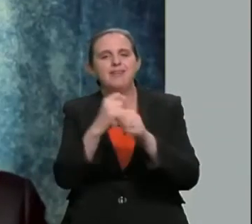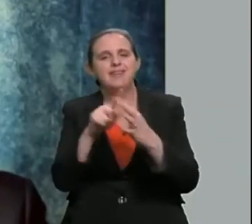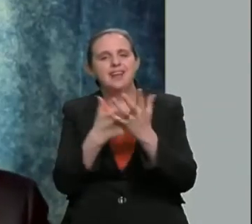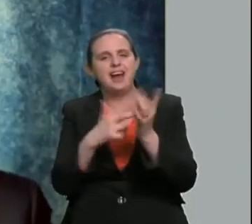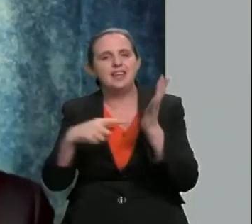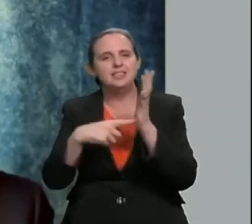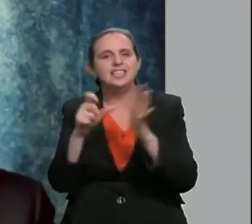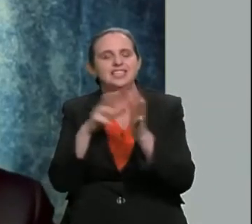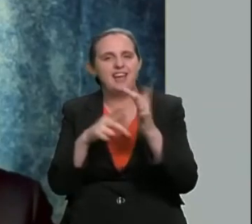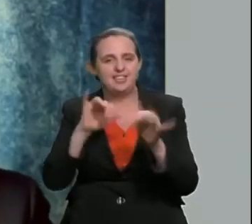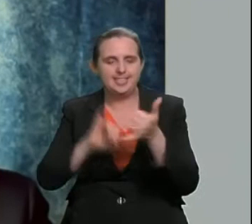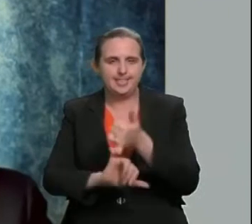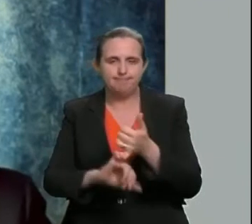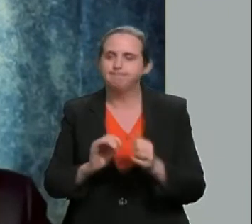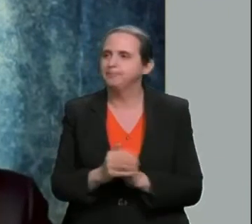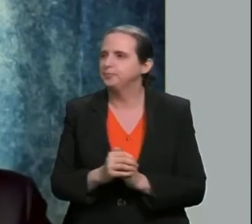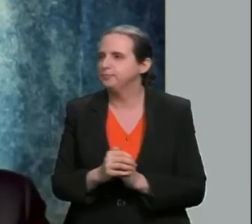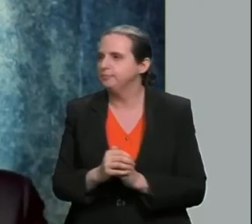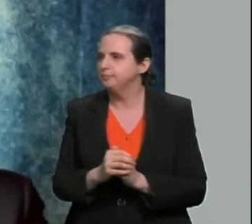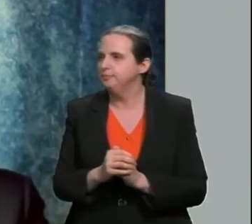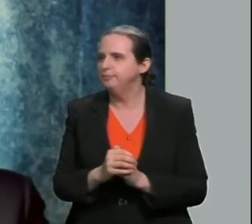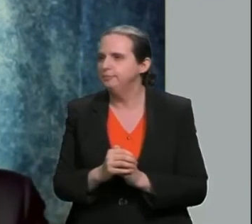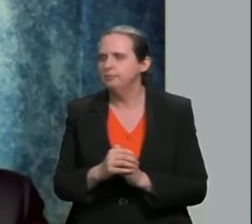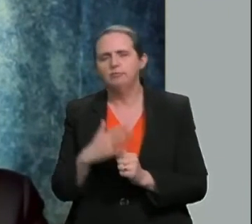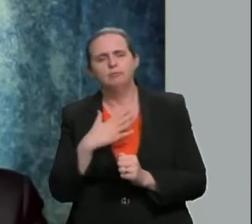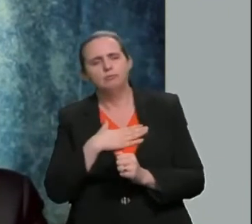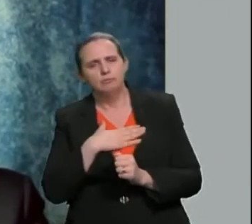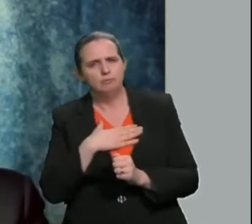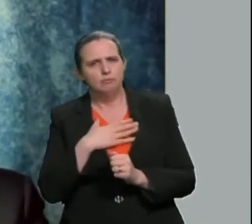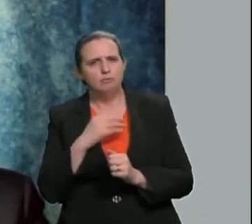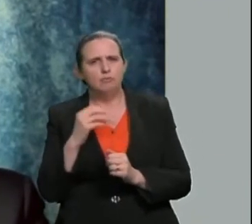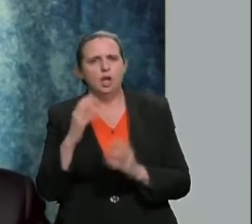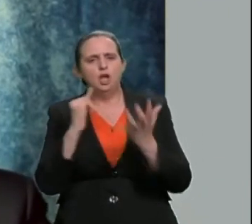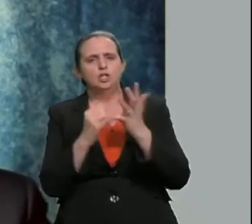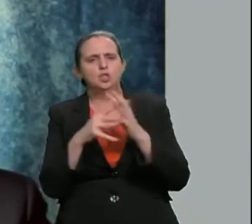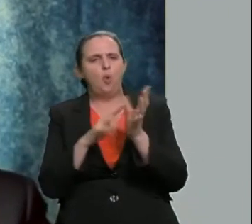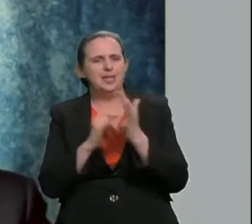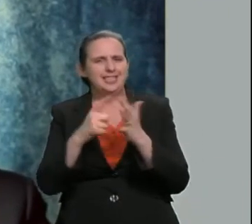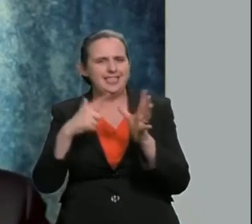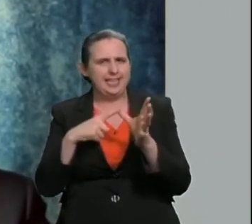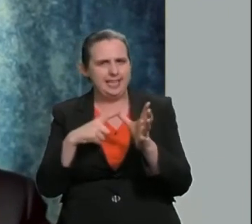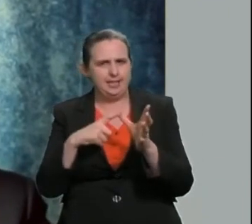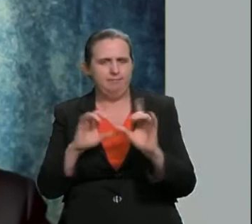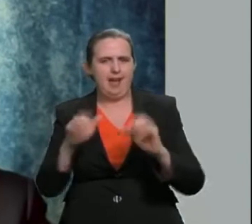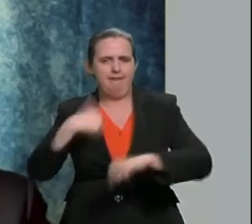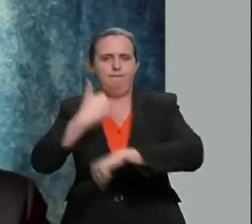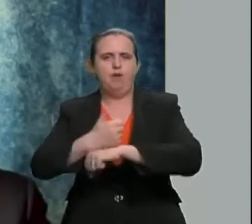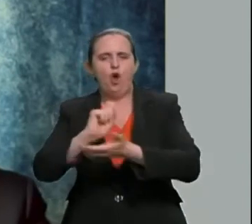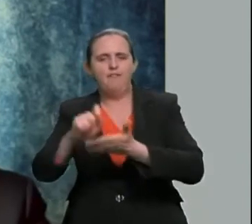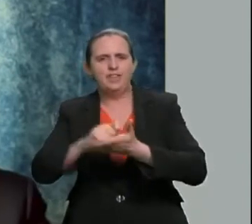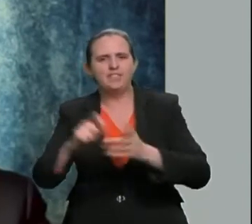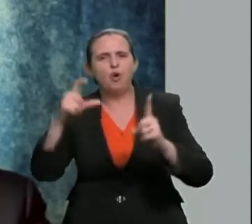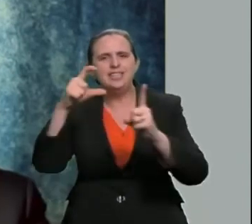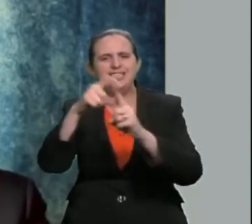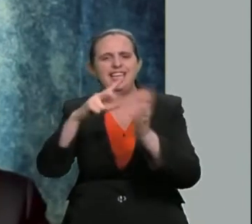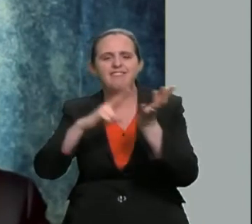Mr. Speaker, at DVLA in Swansea, there had been 526 cases of coronavirus